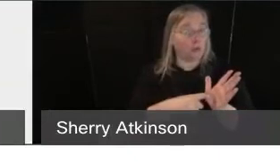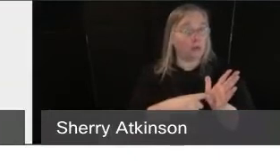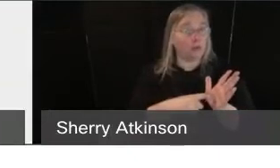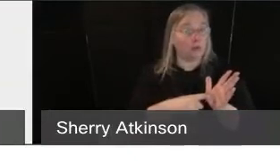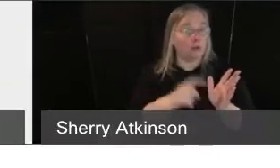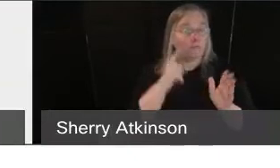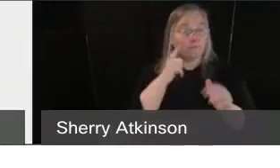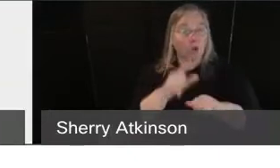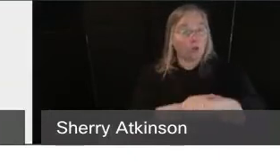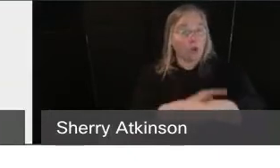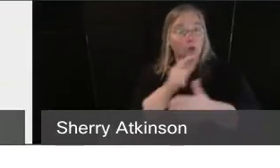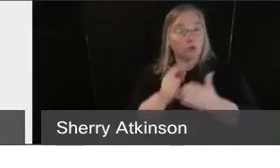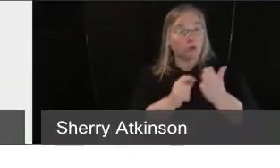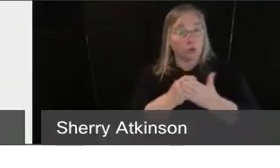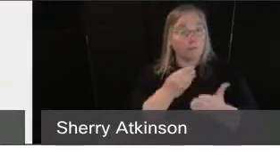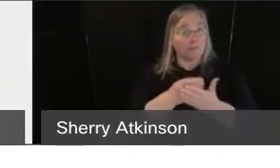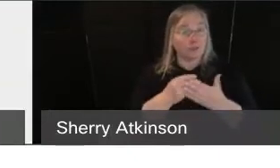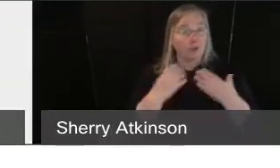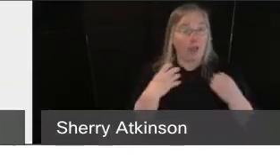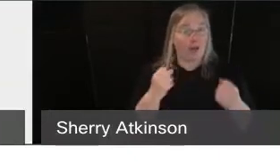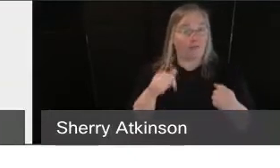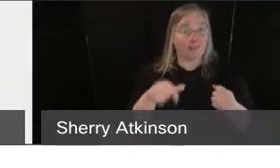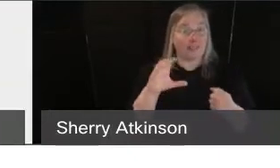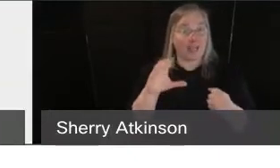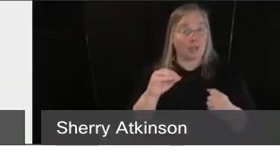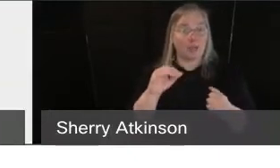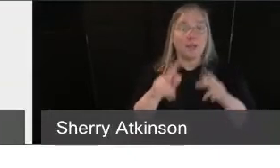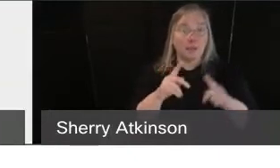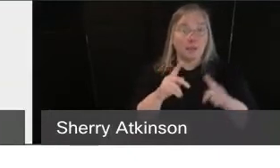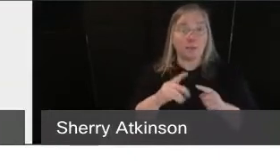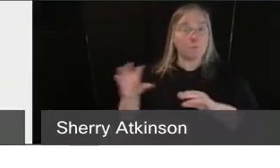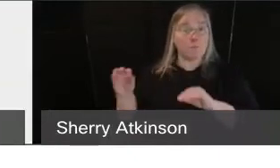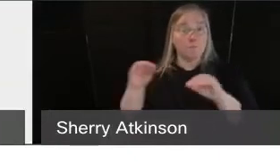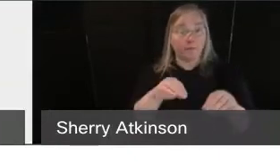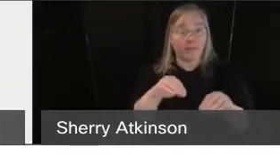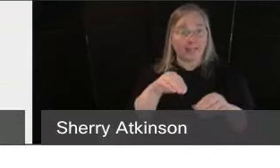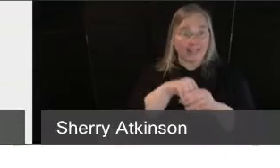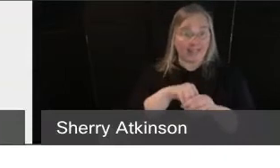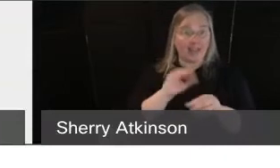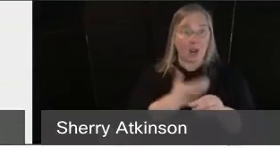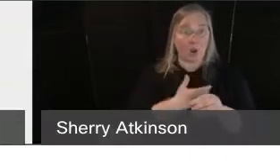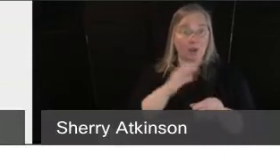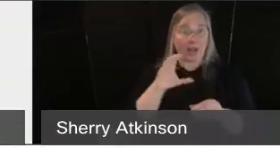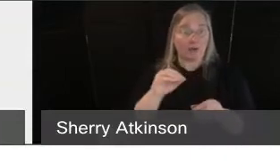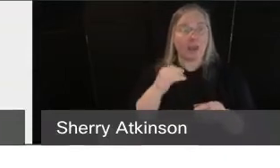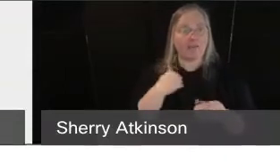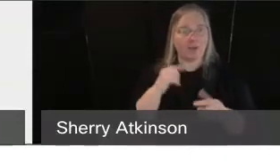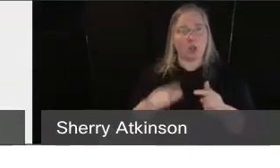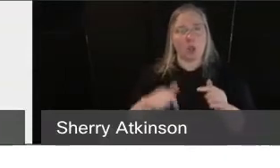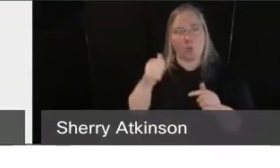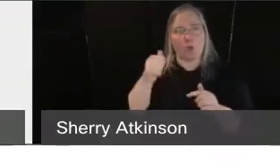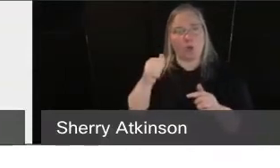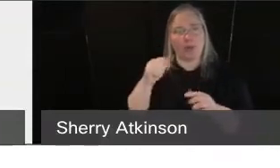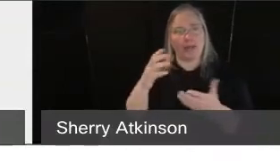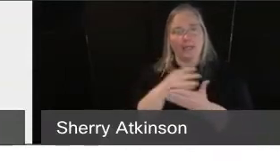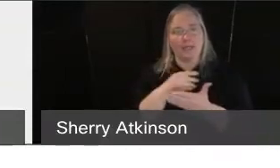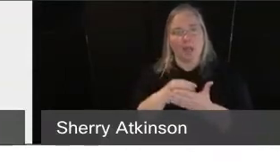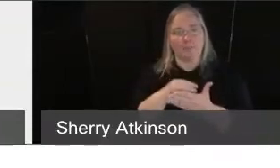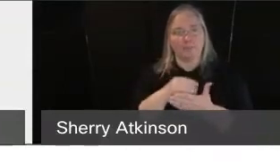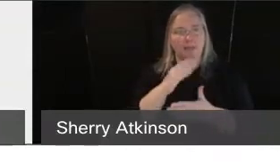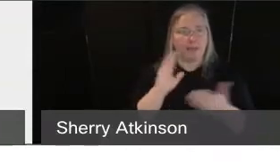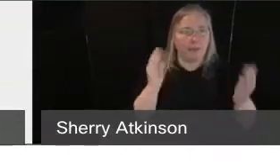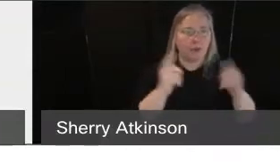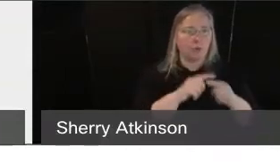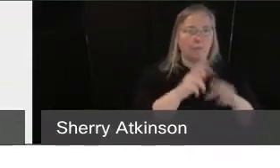long-term fiscal health of the county is that the people moving into the county have lower incomes than the people moving out of the county. So the chart on